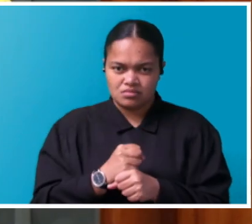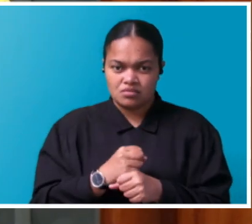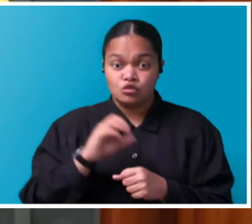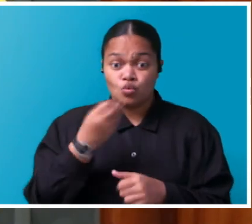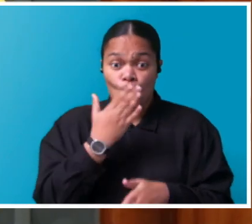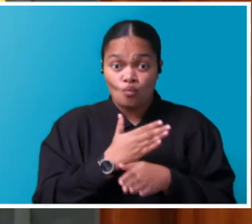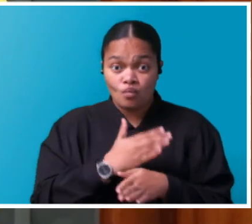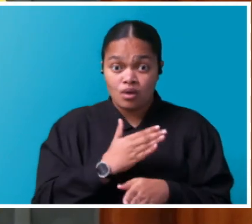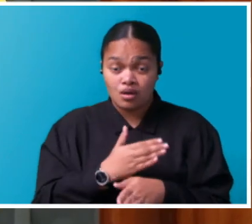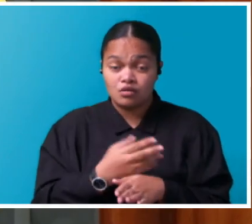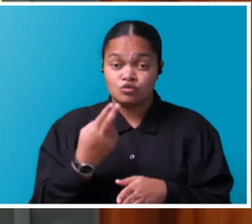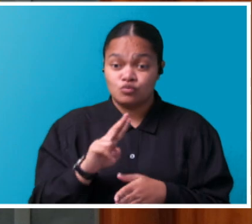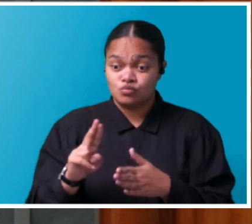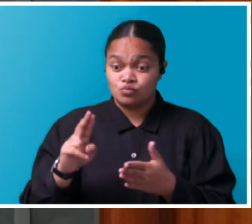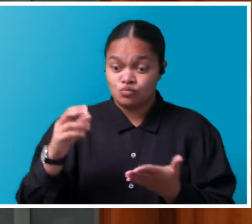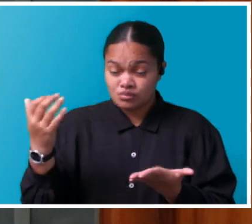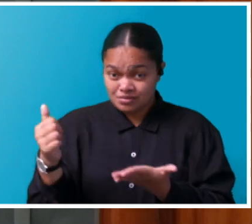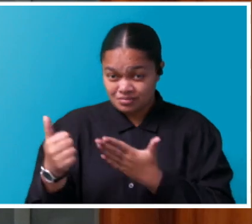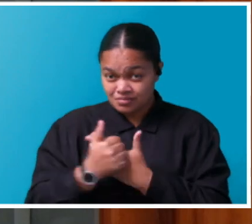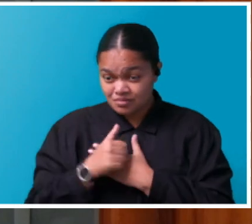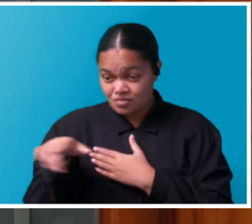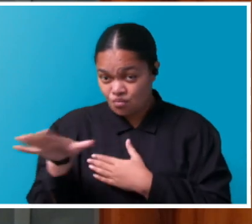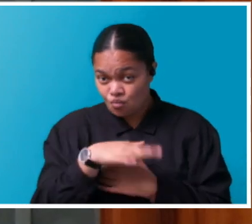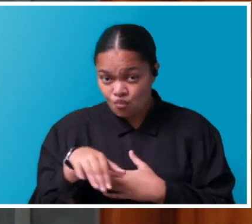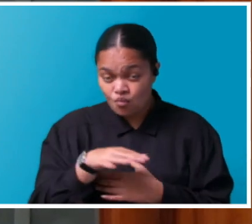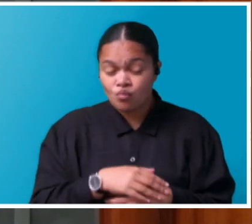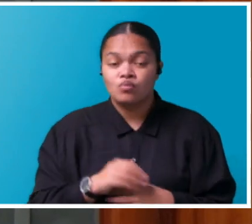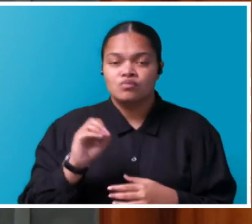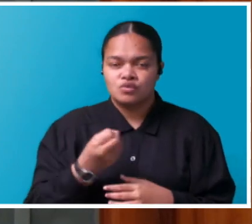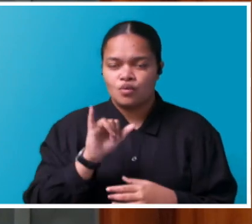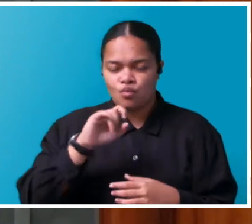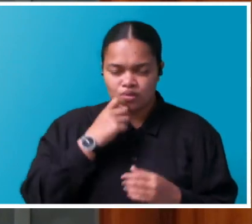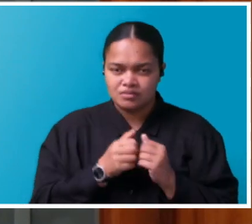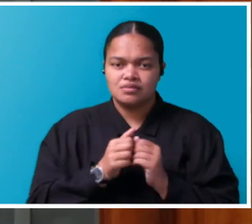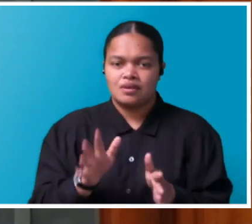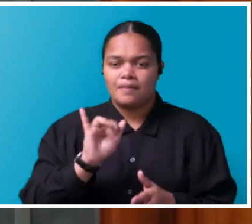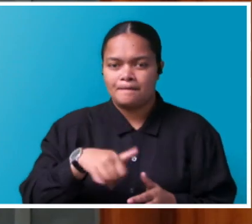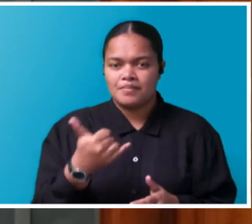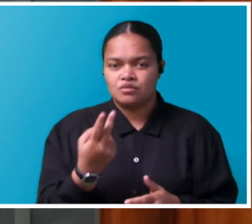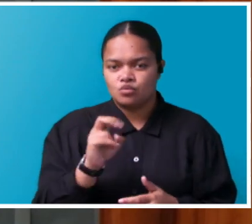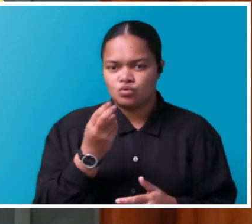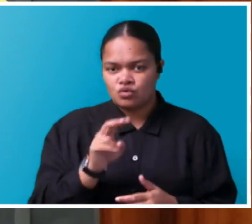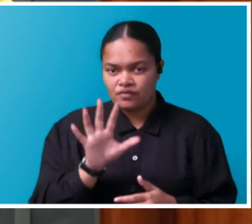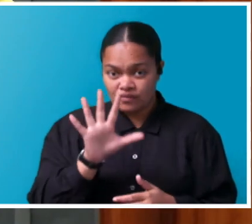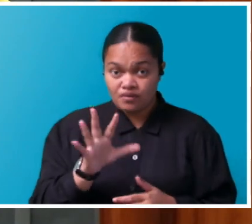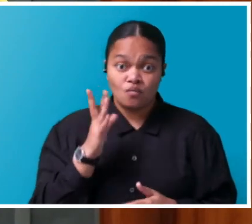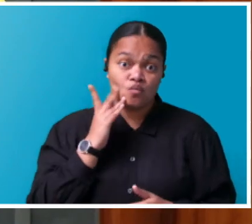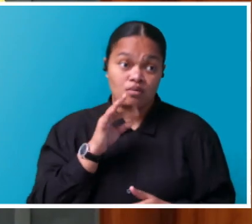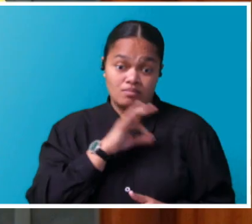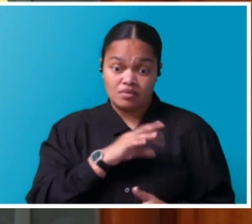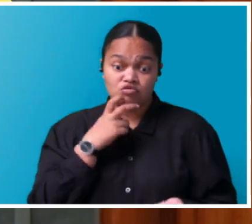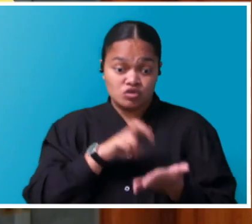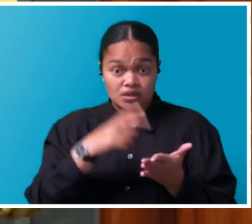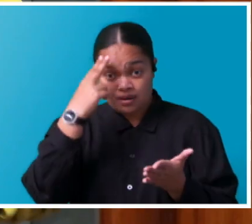these areas, Honorable Speaker, under leases will begin by May 2025, when the beneficiary registry will